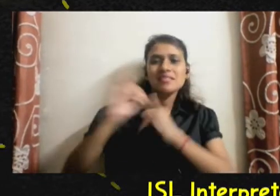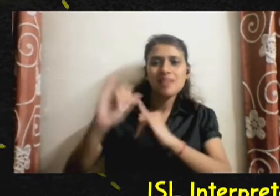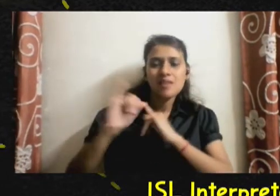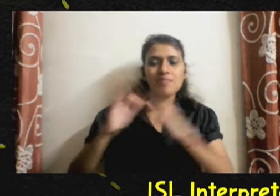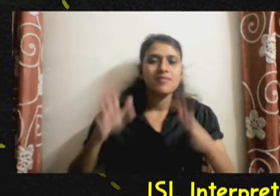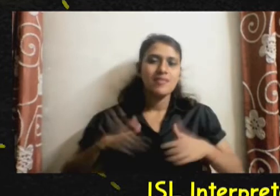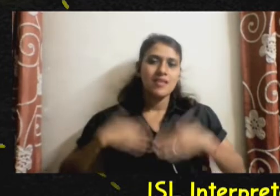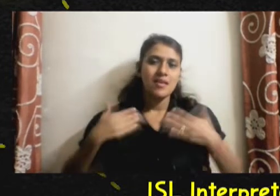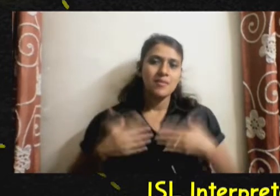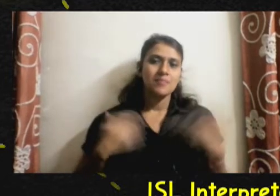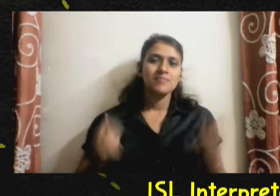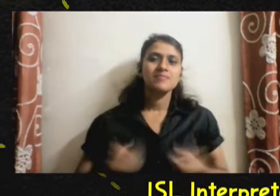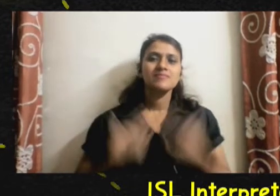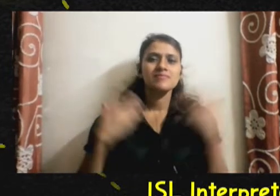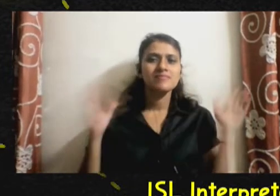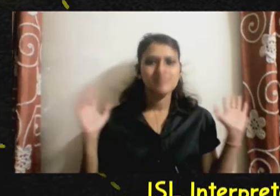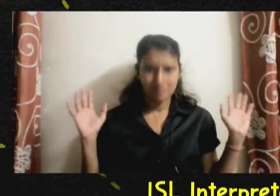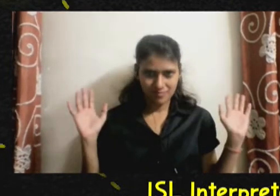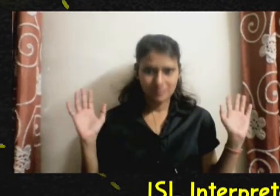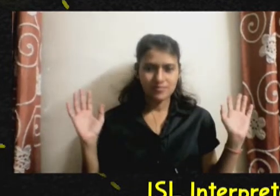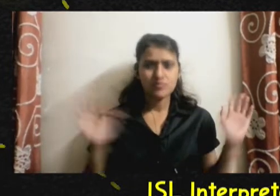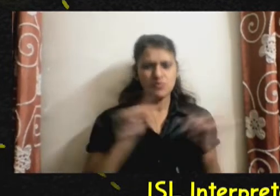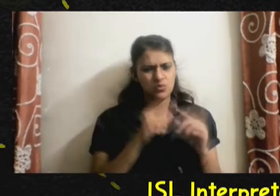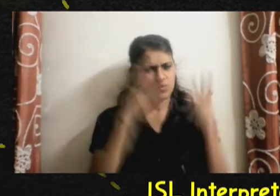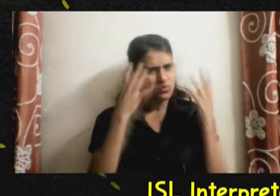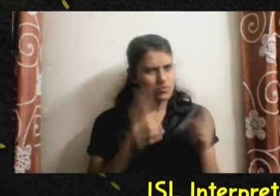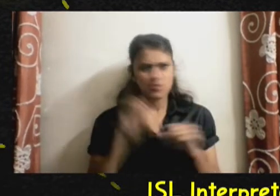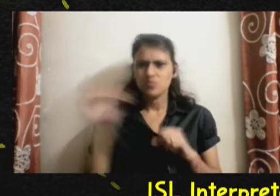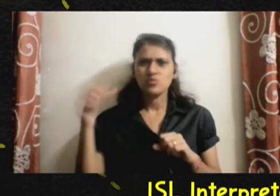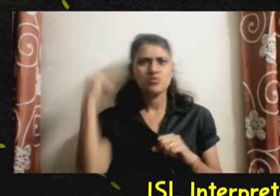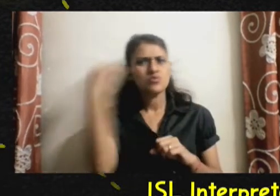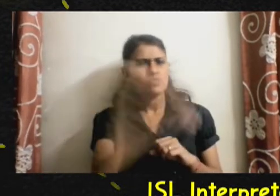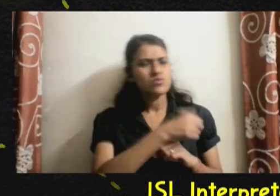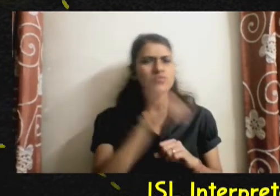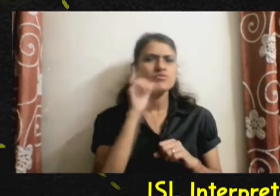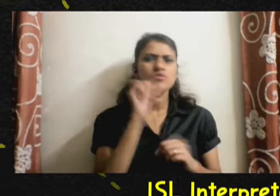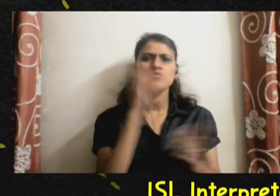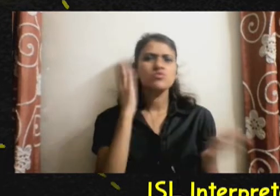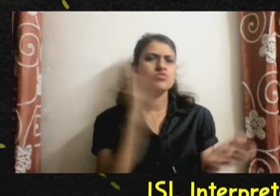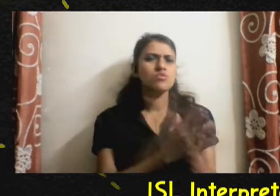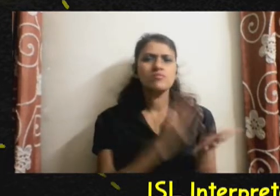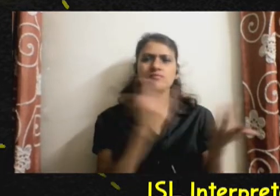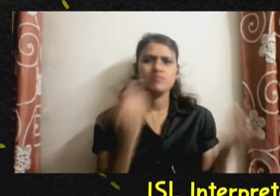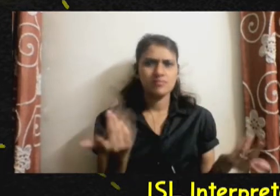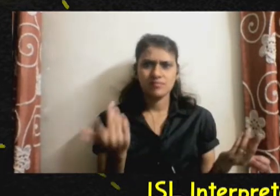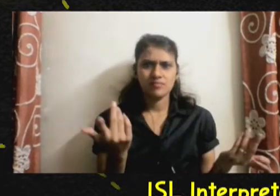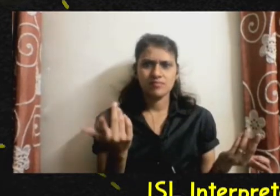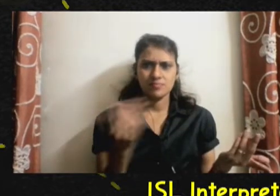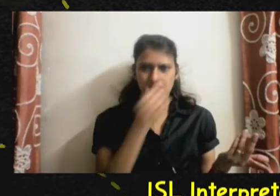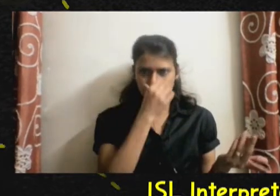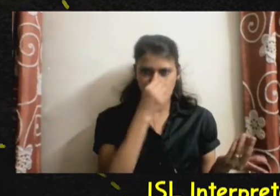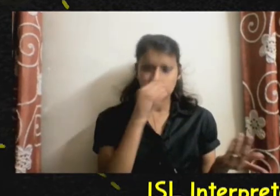of abjection, if you will? Why is an abject only an abject and not something else? And why must